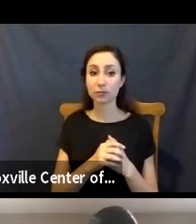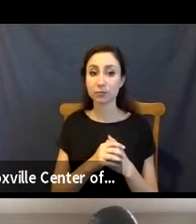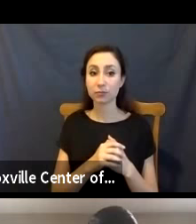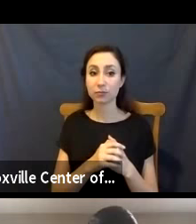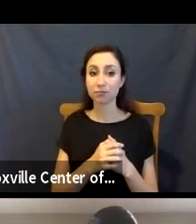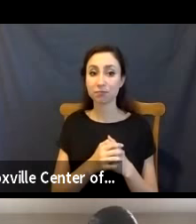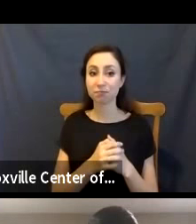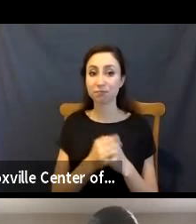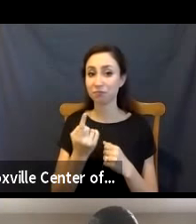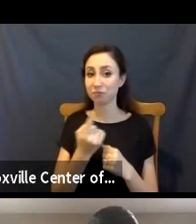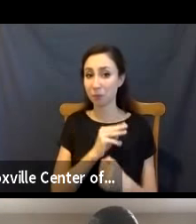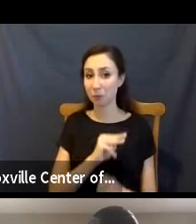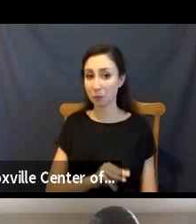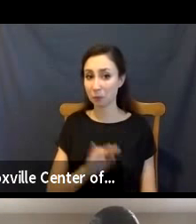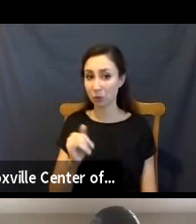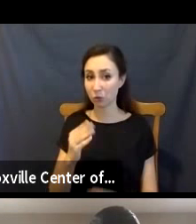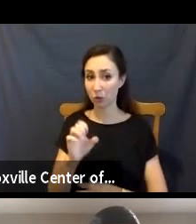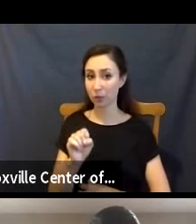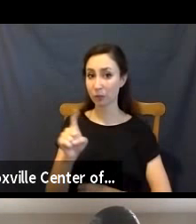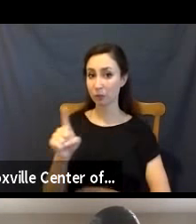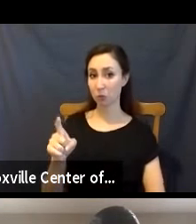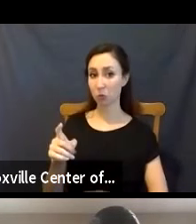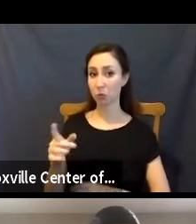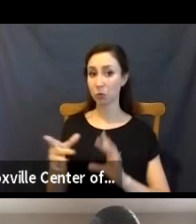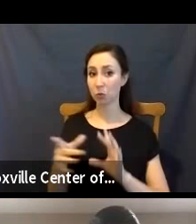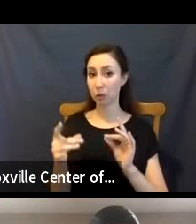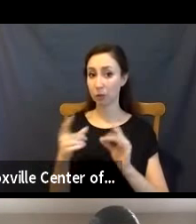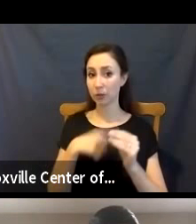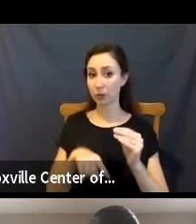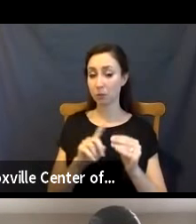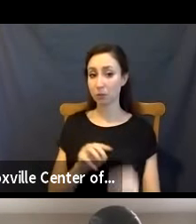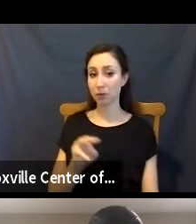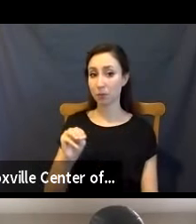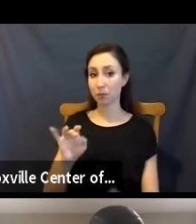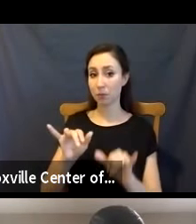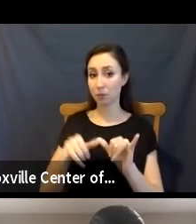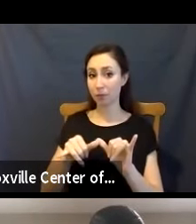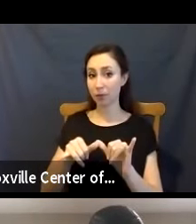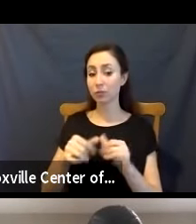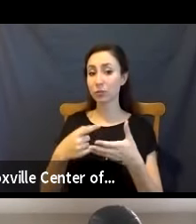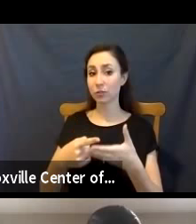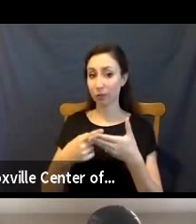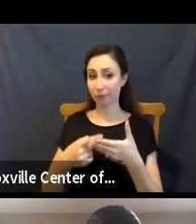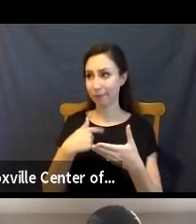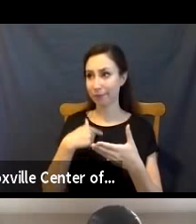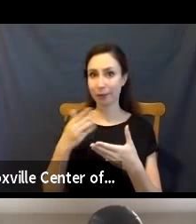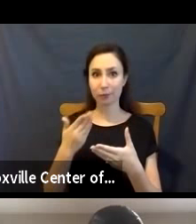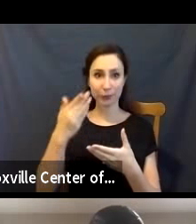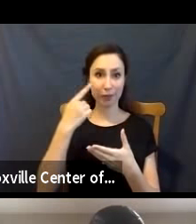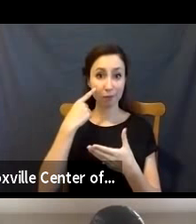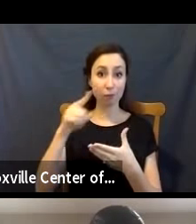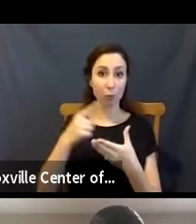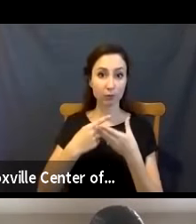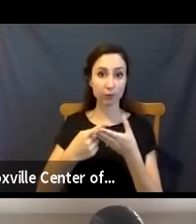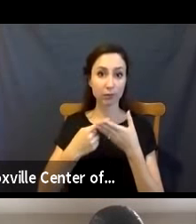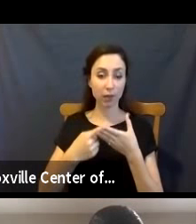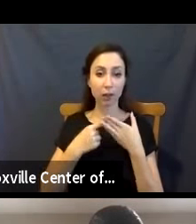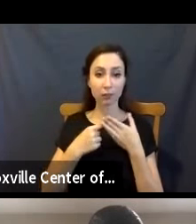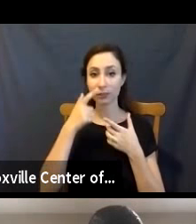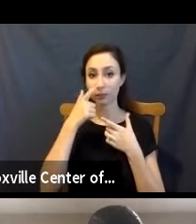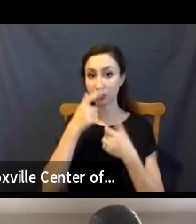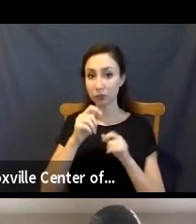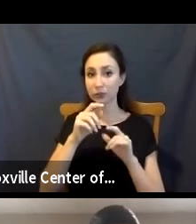something Mayor Jacobs said about the metrics discussion that I brought up just for discussion. And it's interesting, depending